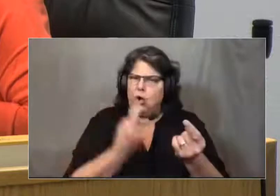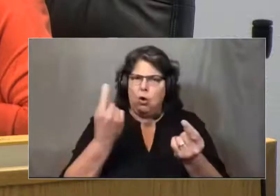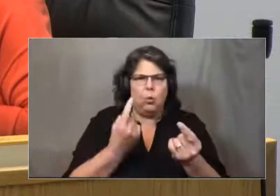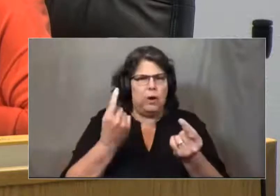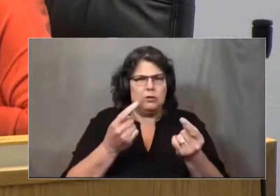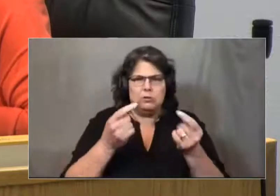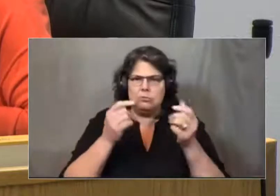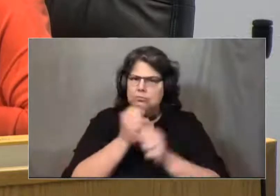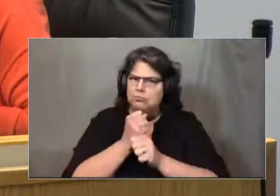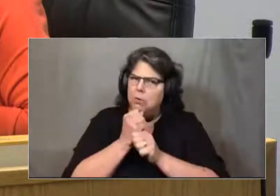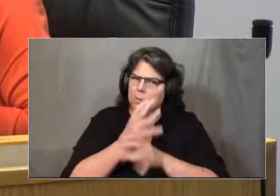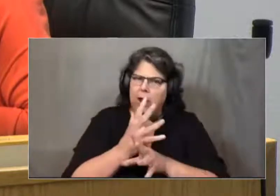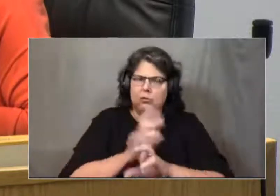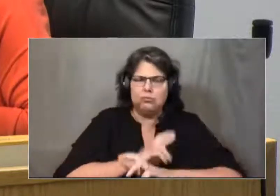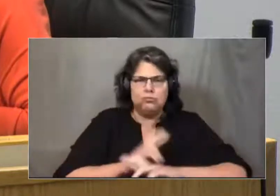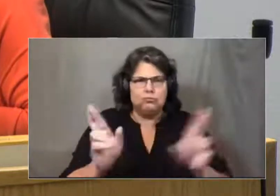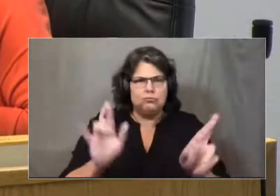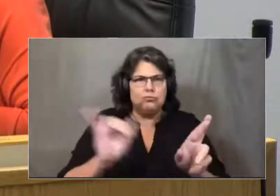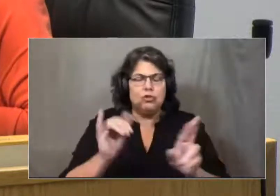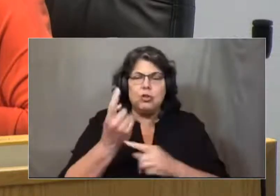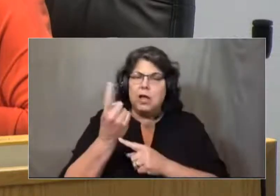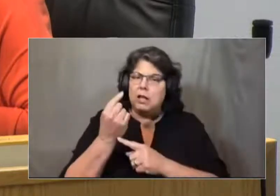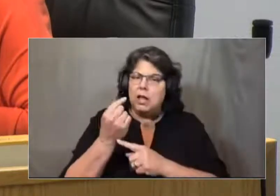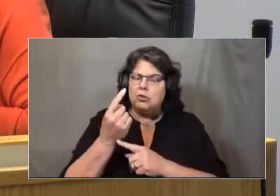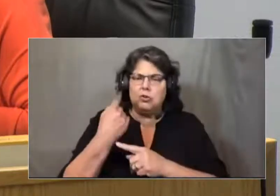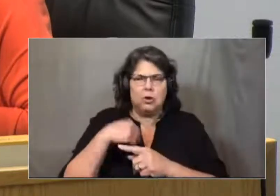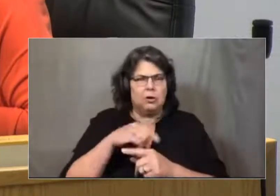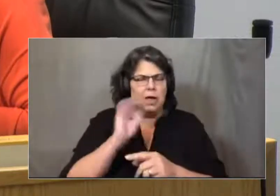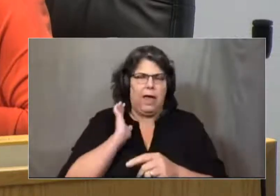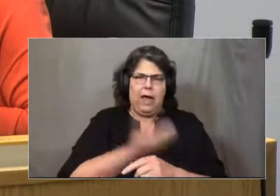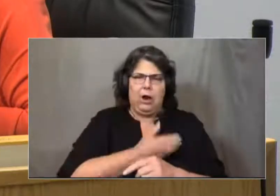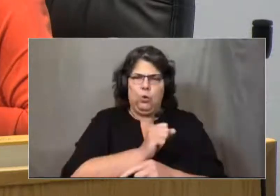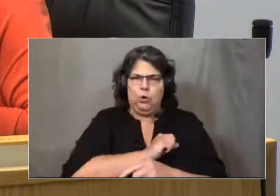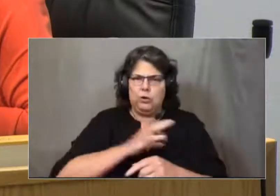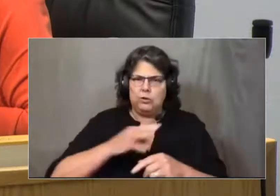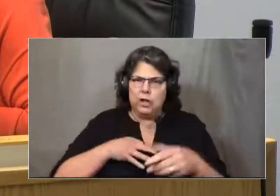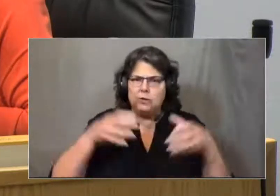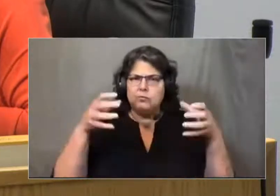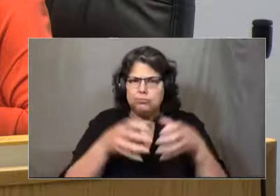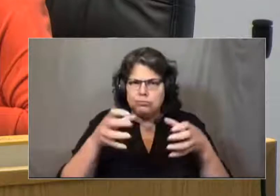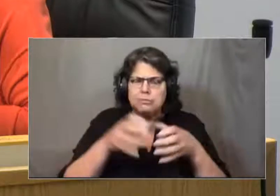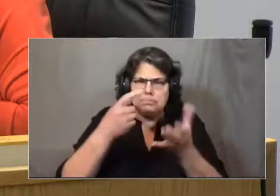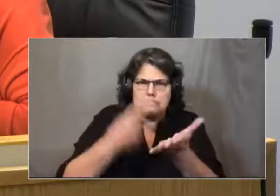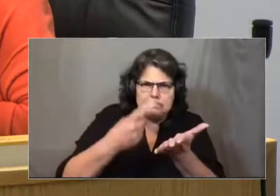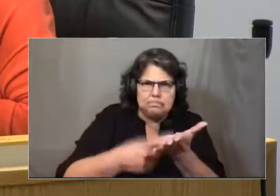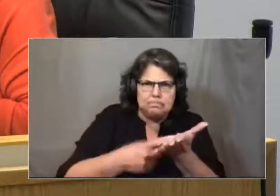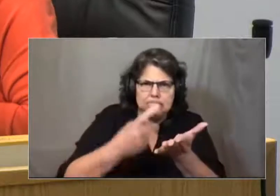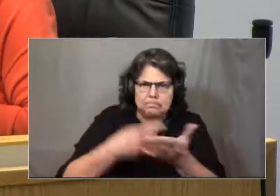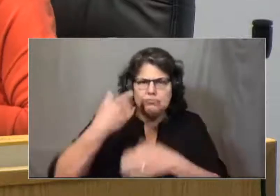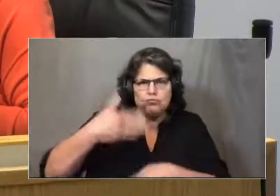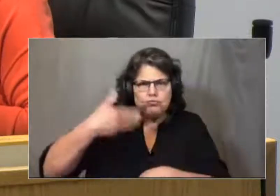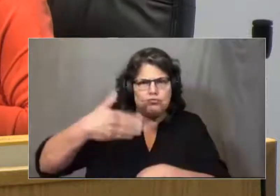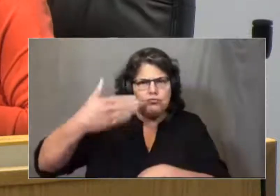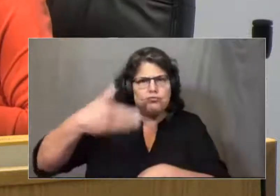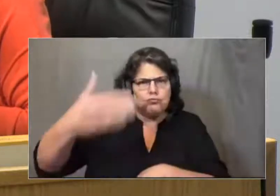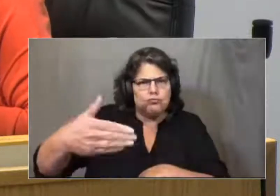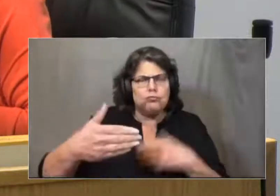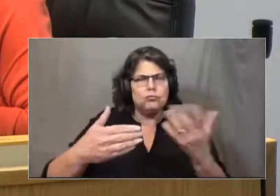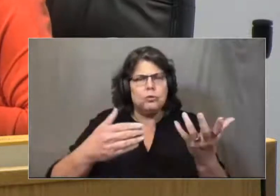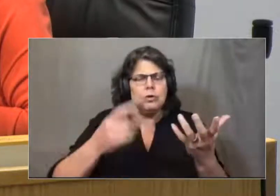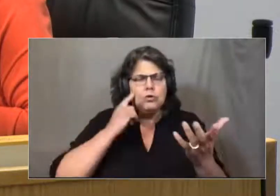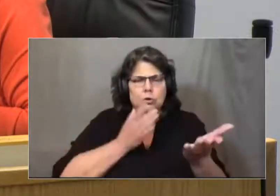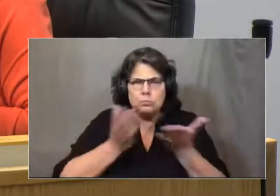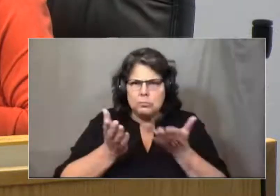we continue to meet as staff on a regular basis in order to prepare our services and our buildings for a